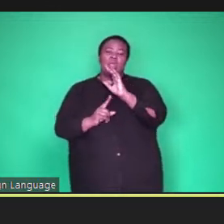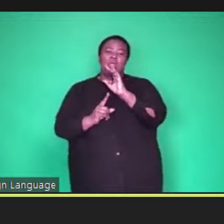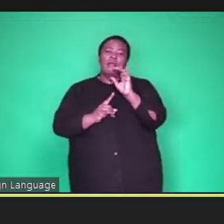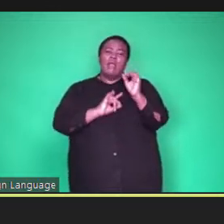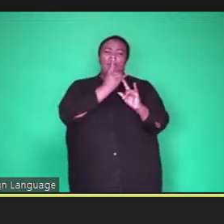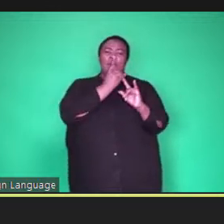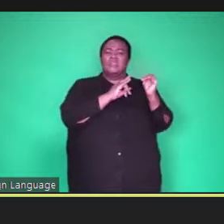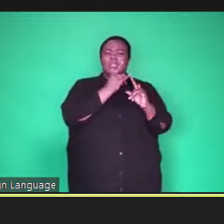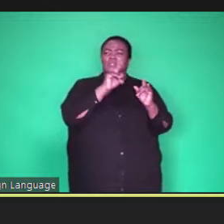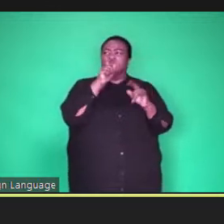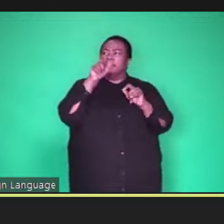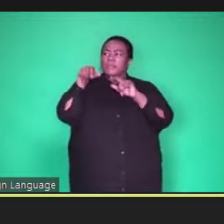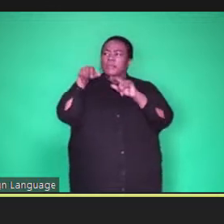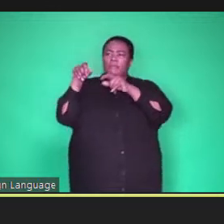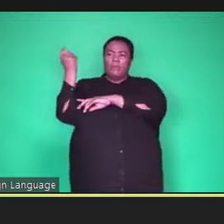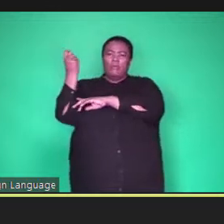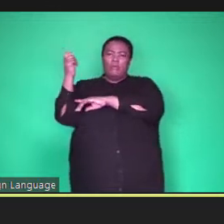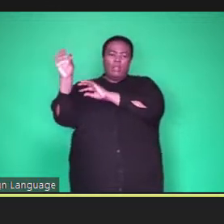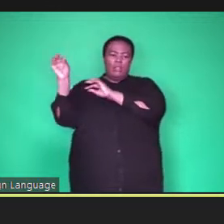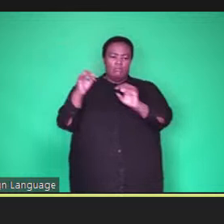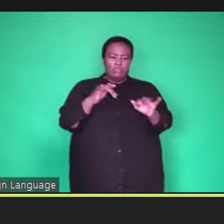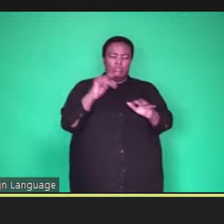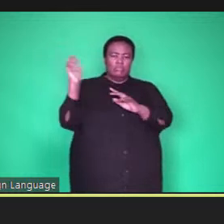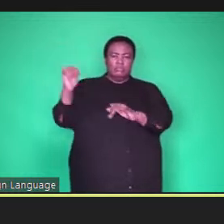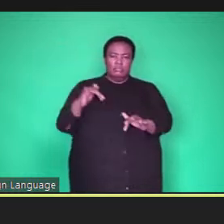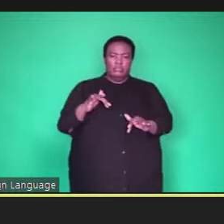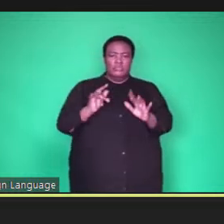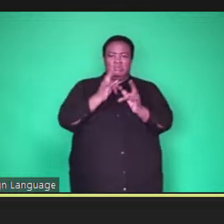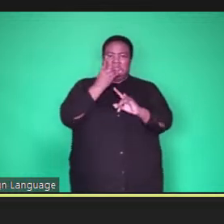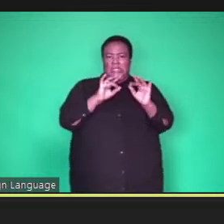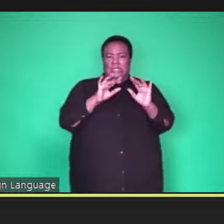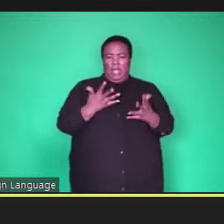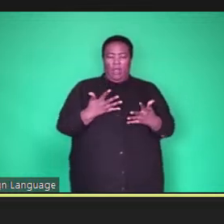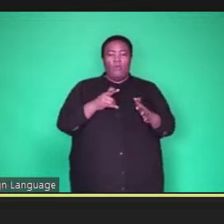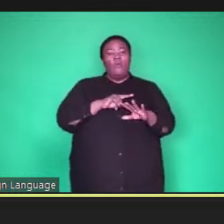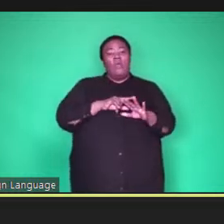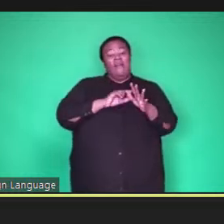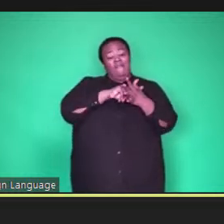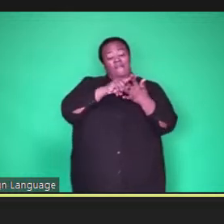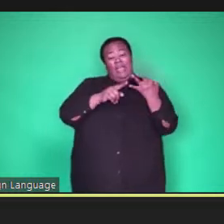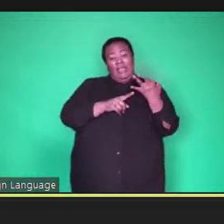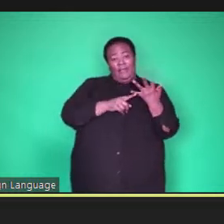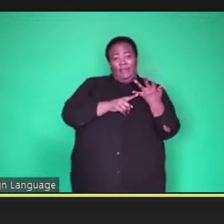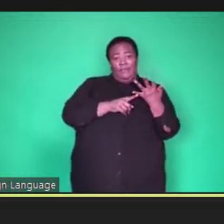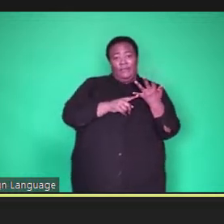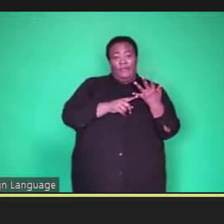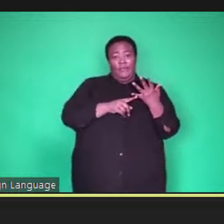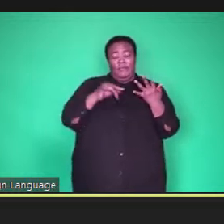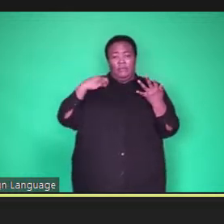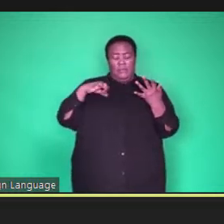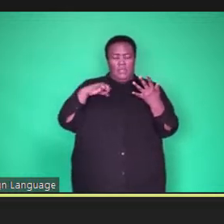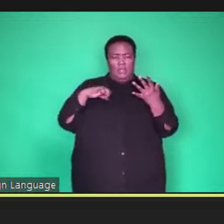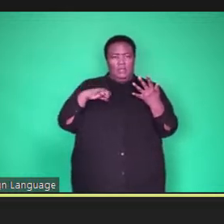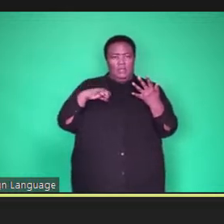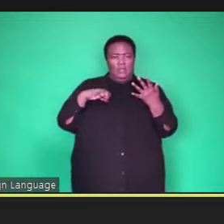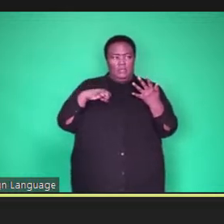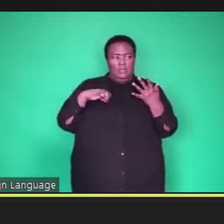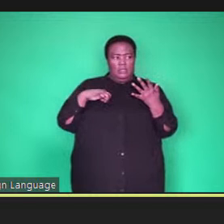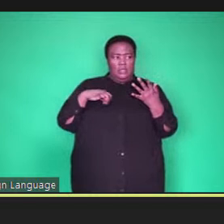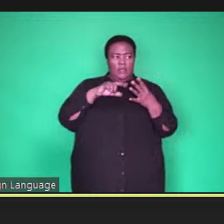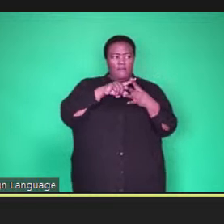working. So we have 5 categories of municipalities: core metros, of which there are 6,